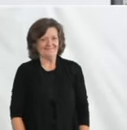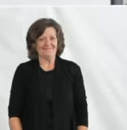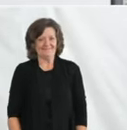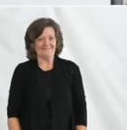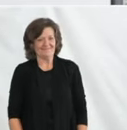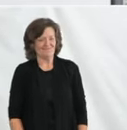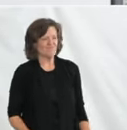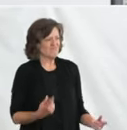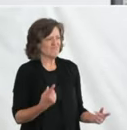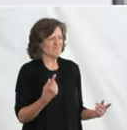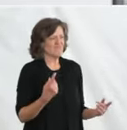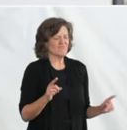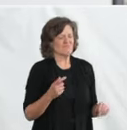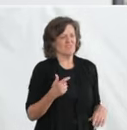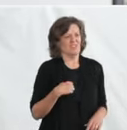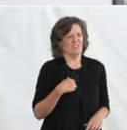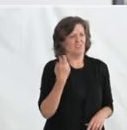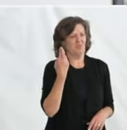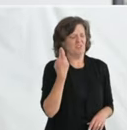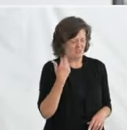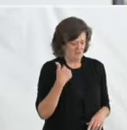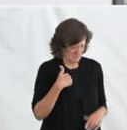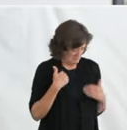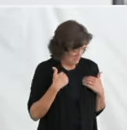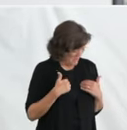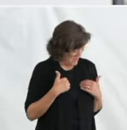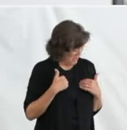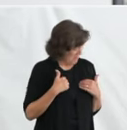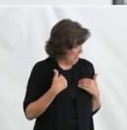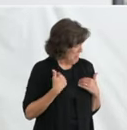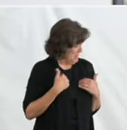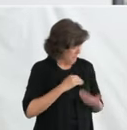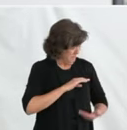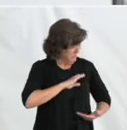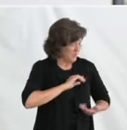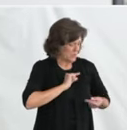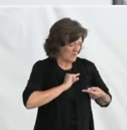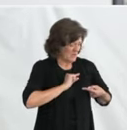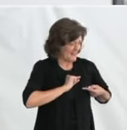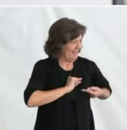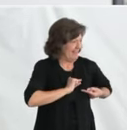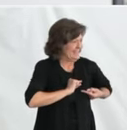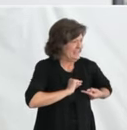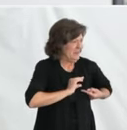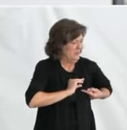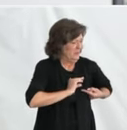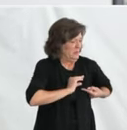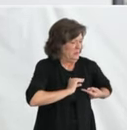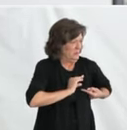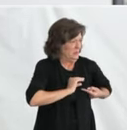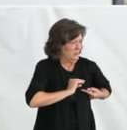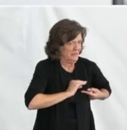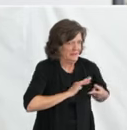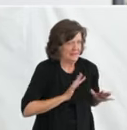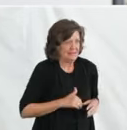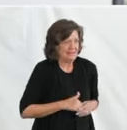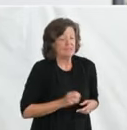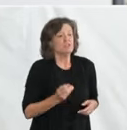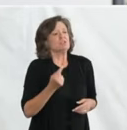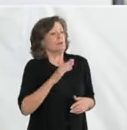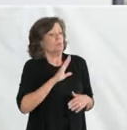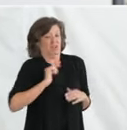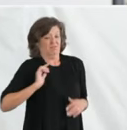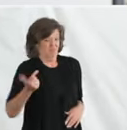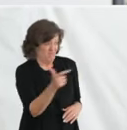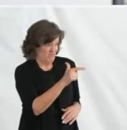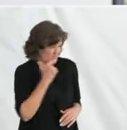finally dawned on me that I had the lung capacity of a Dixie cup. So then, all the boys, we all got around at once. We all stuck our tubes